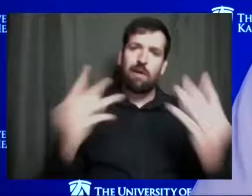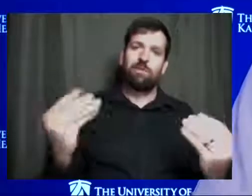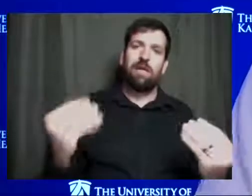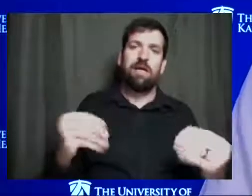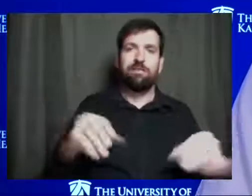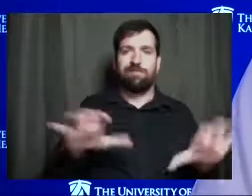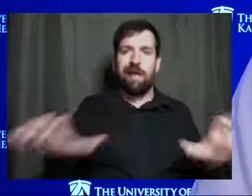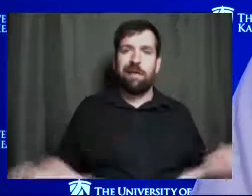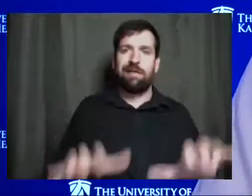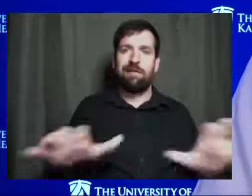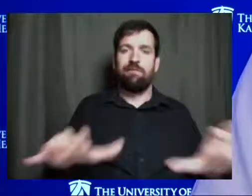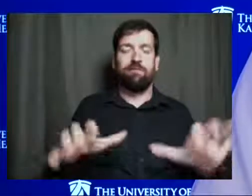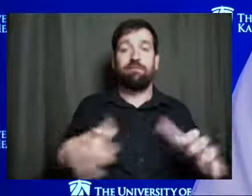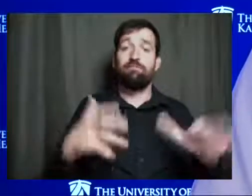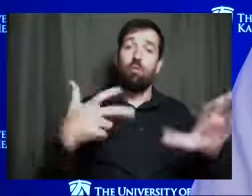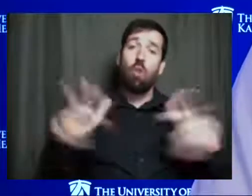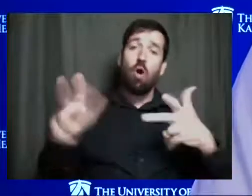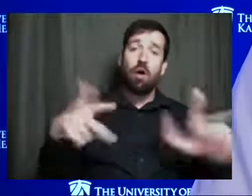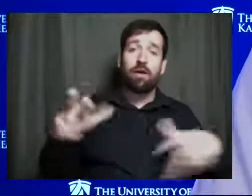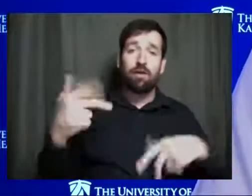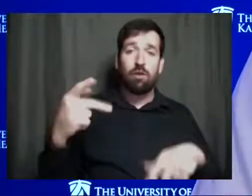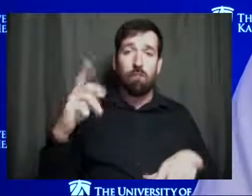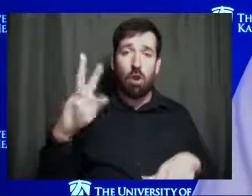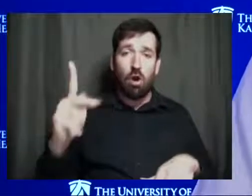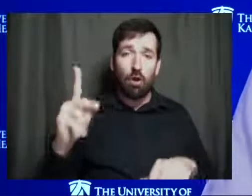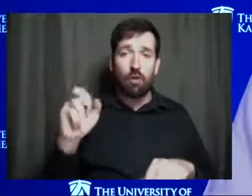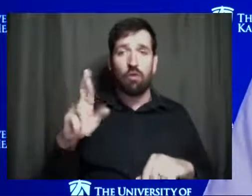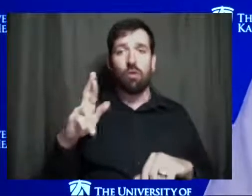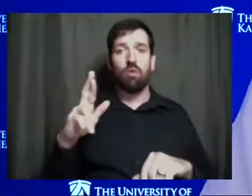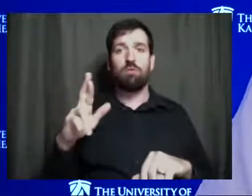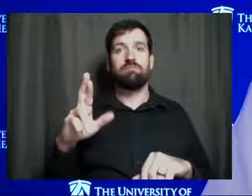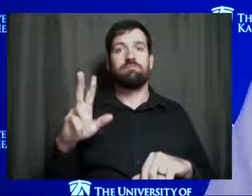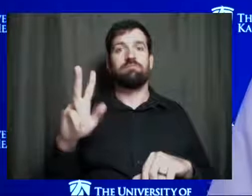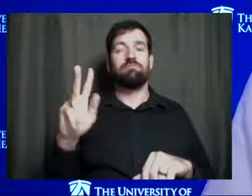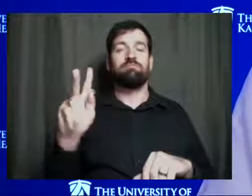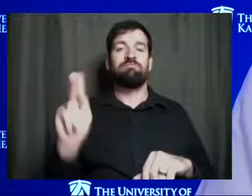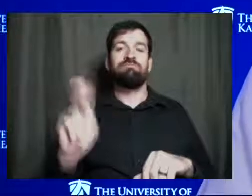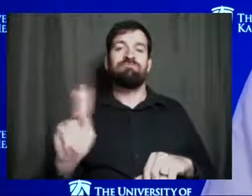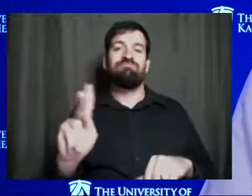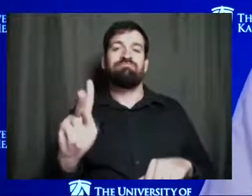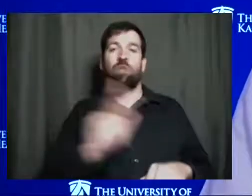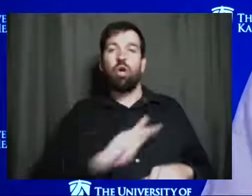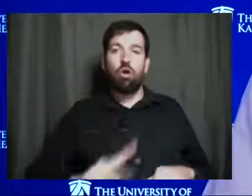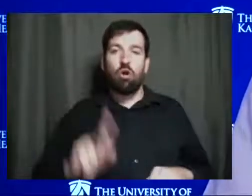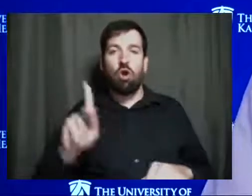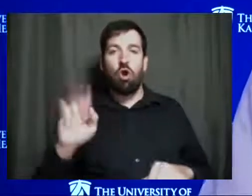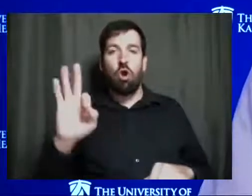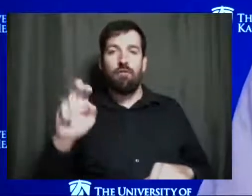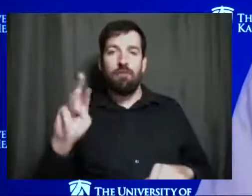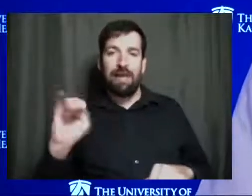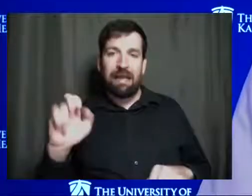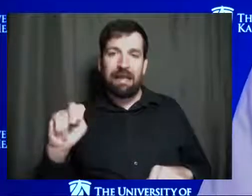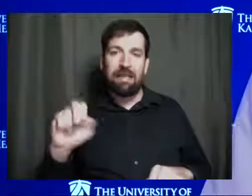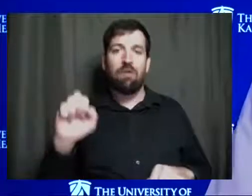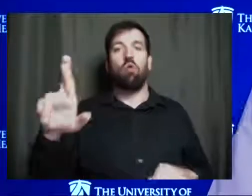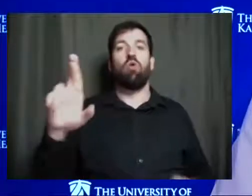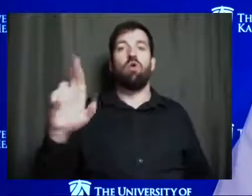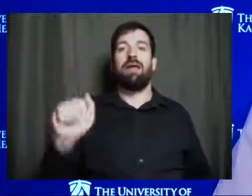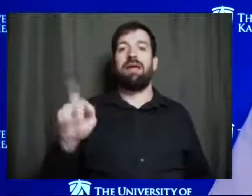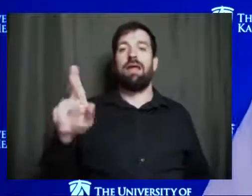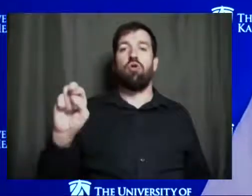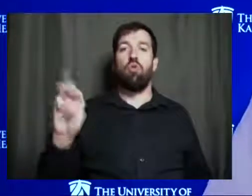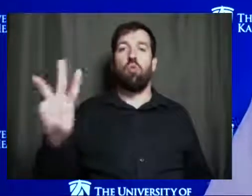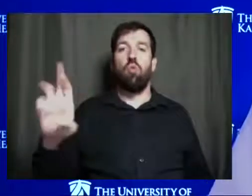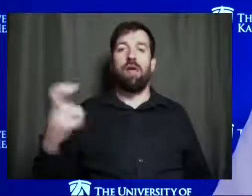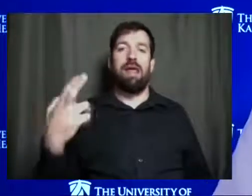it's walking in the park or even going to things like the K or Arrowhead and being outdoors and doing that, because we know the risk is less. And so I really think